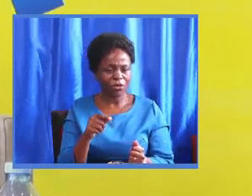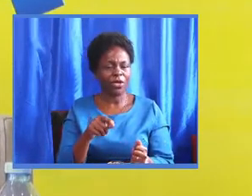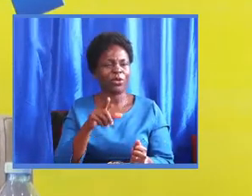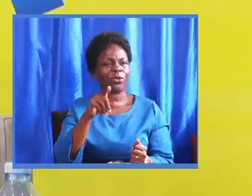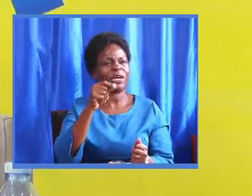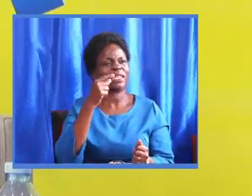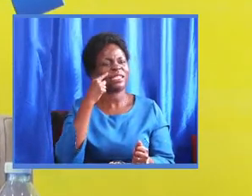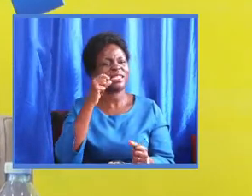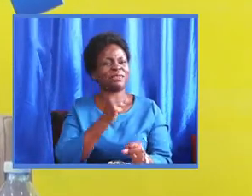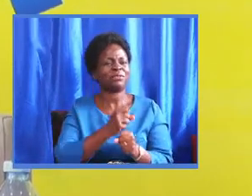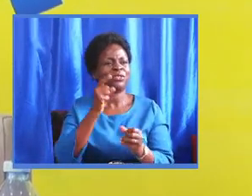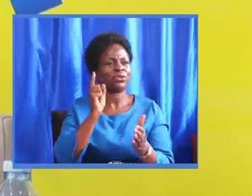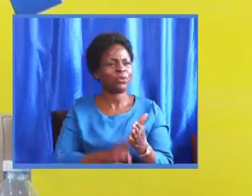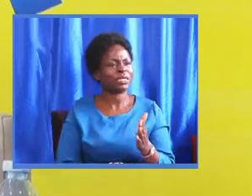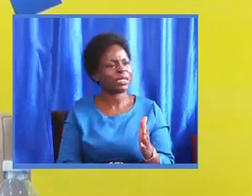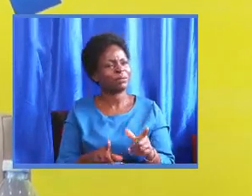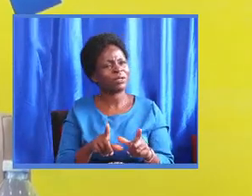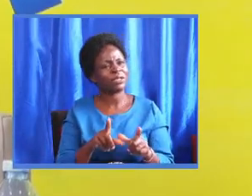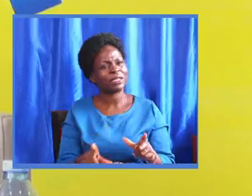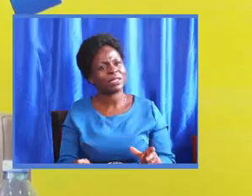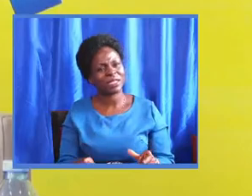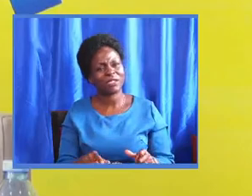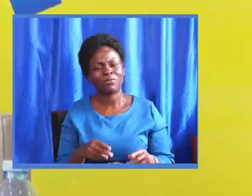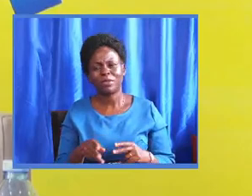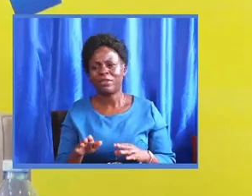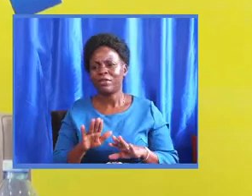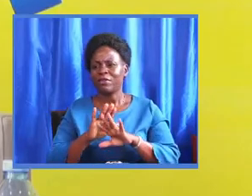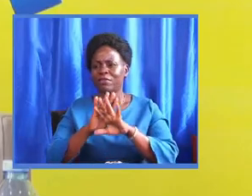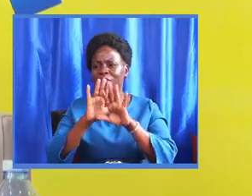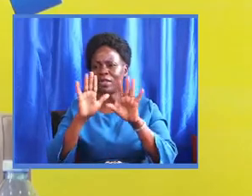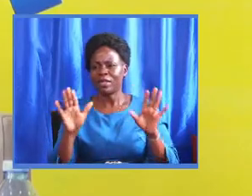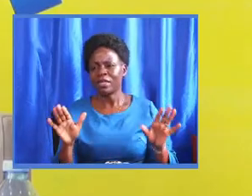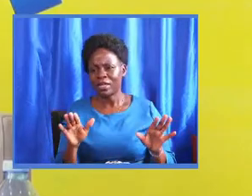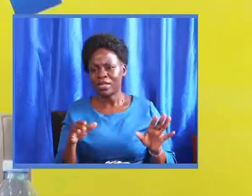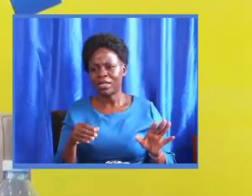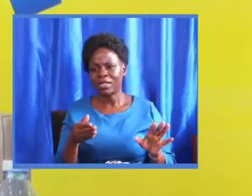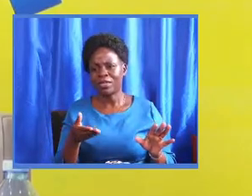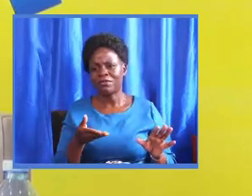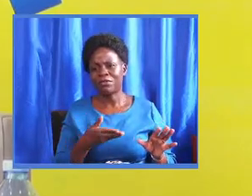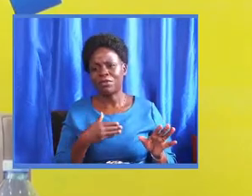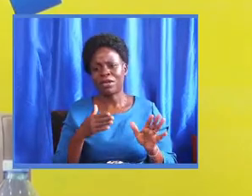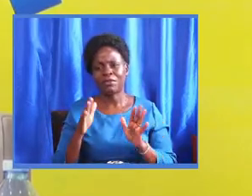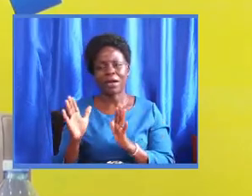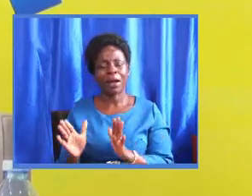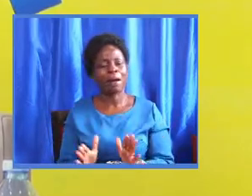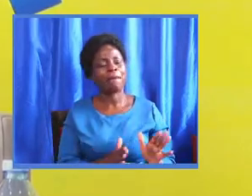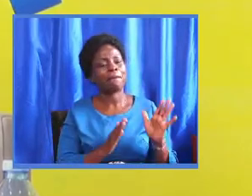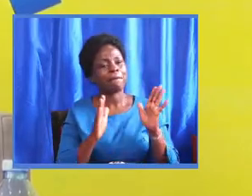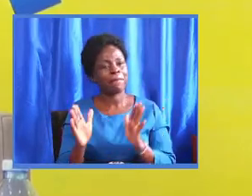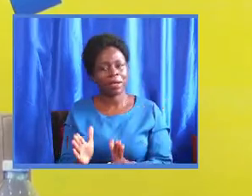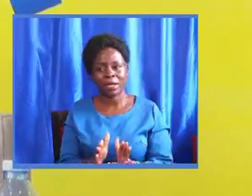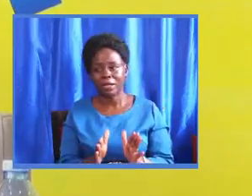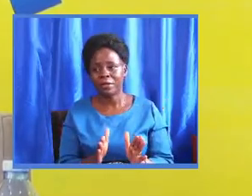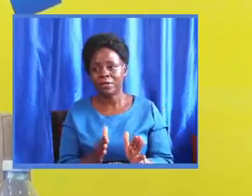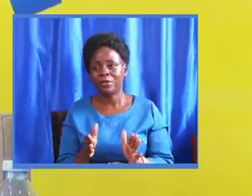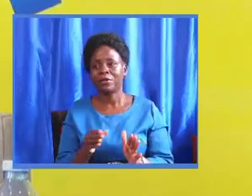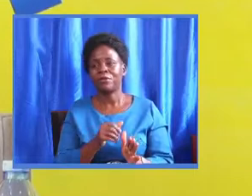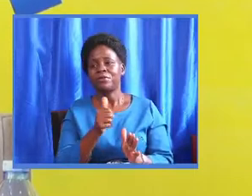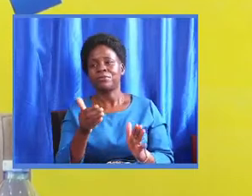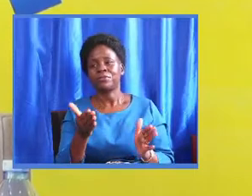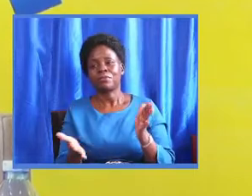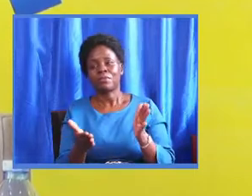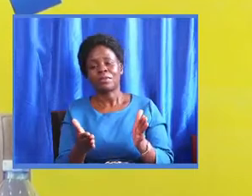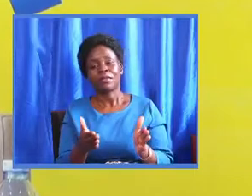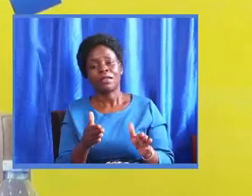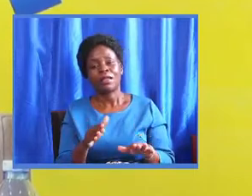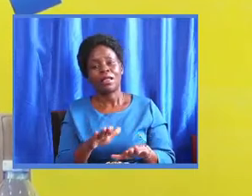out what can I build, what can I not build. It will be very clear if you have planning permission on that. On the other hand, land